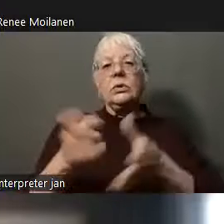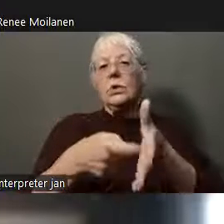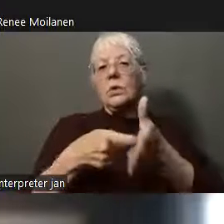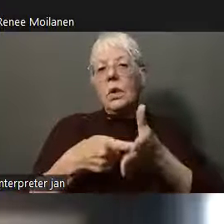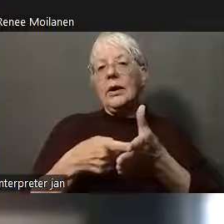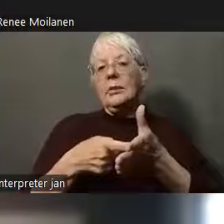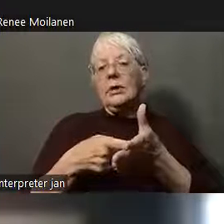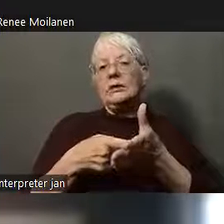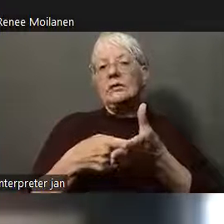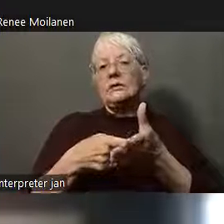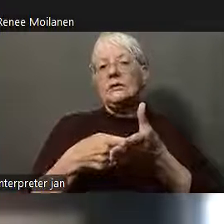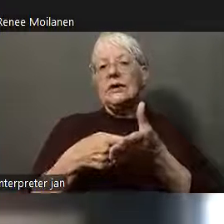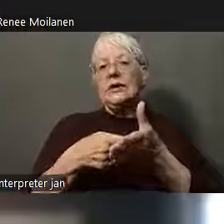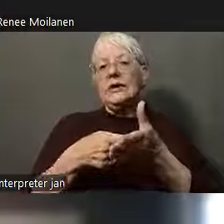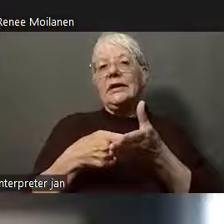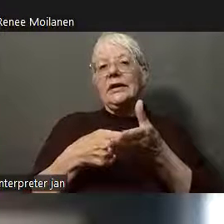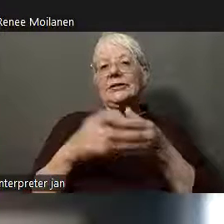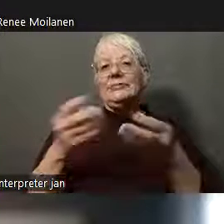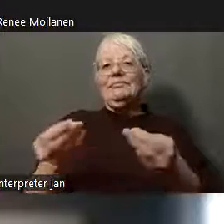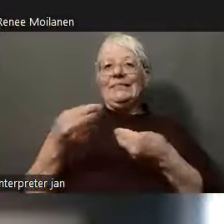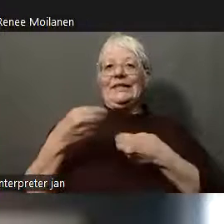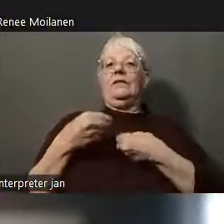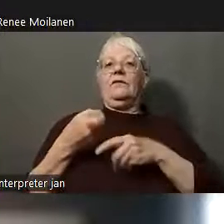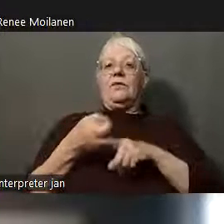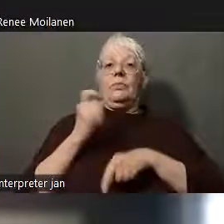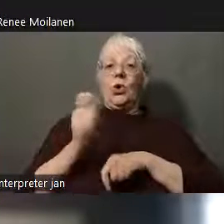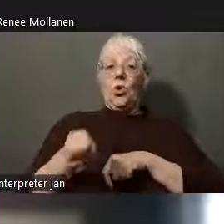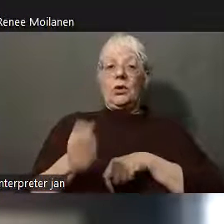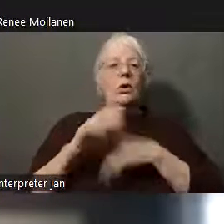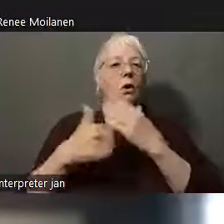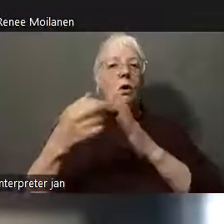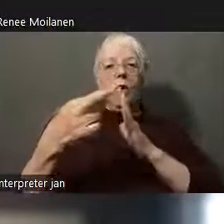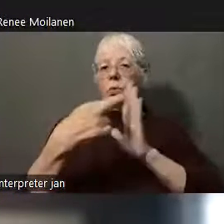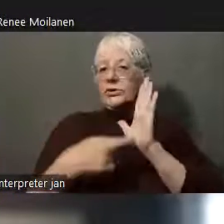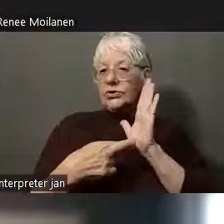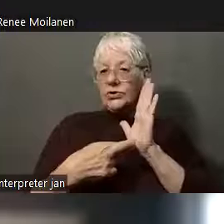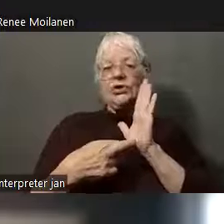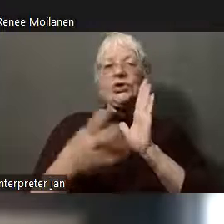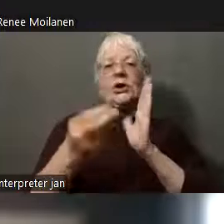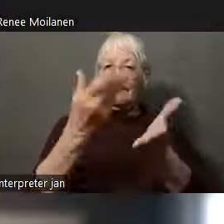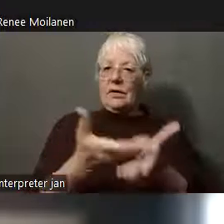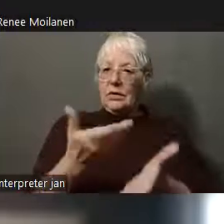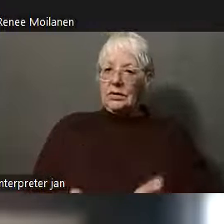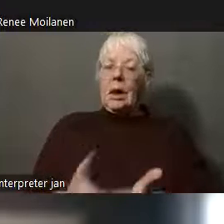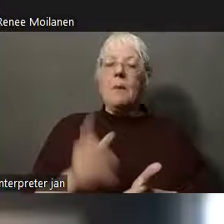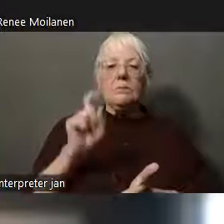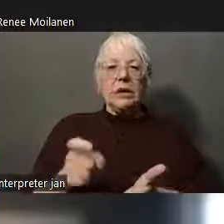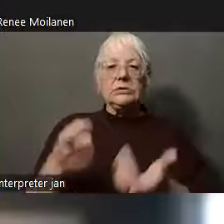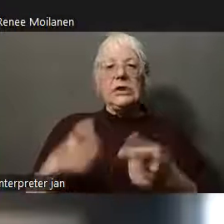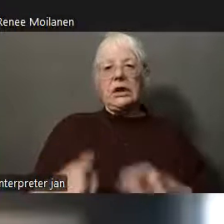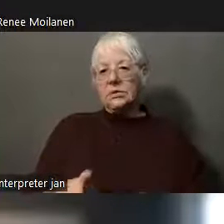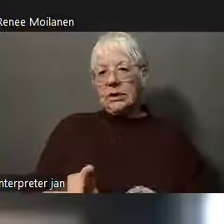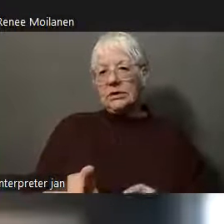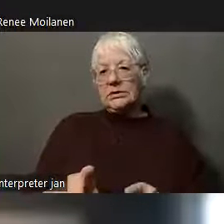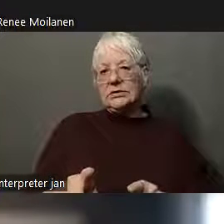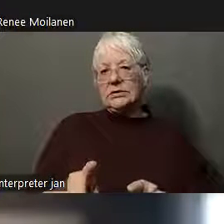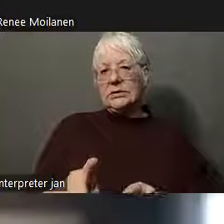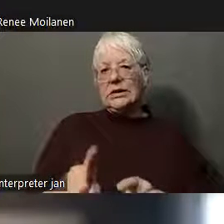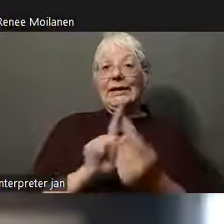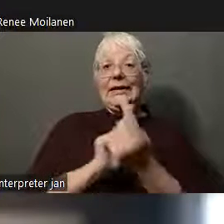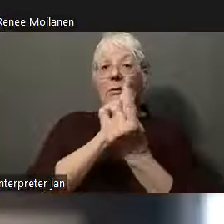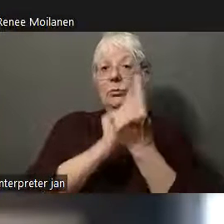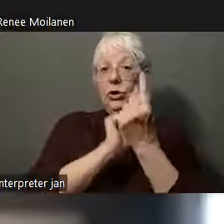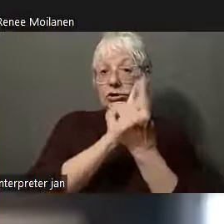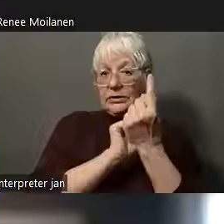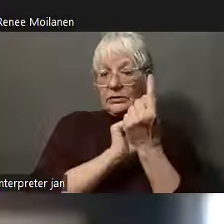imposed by the court system that, you know, all of the registration and the verification must take place in person.